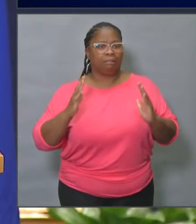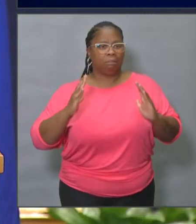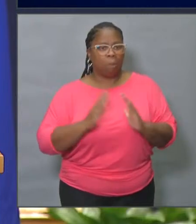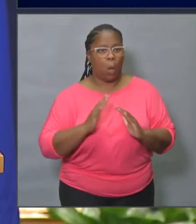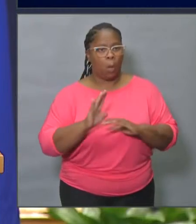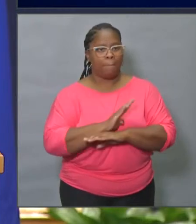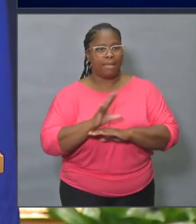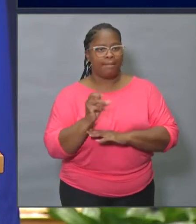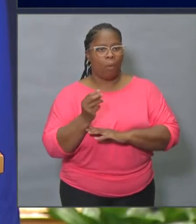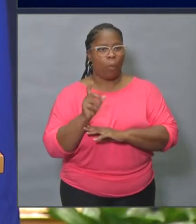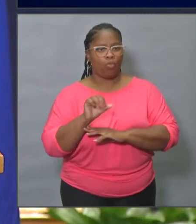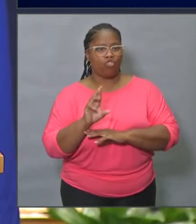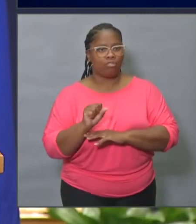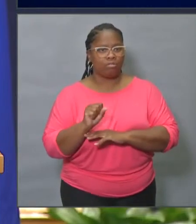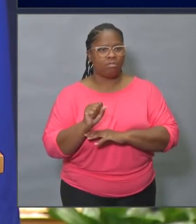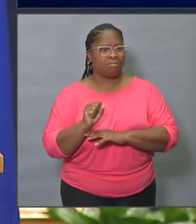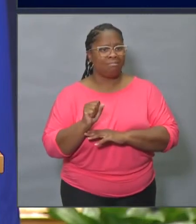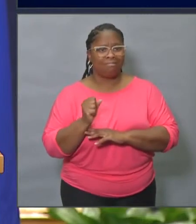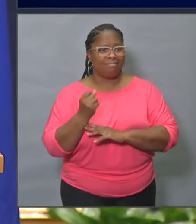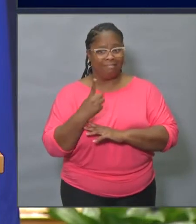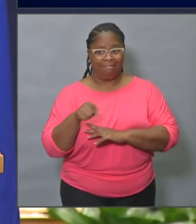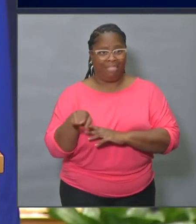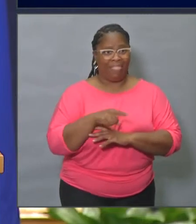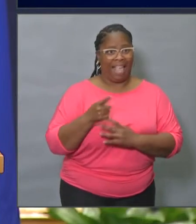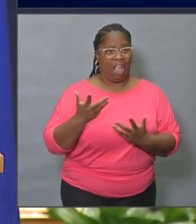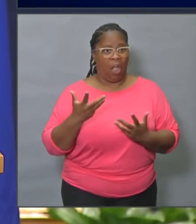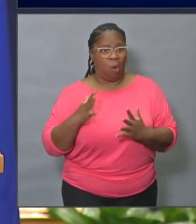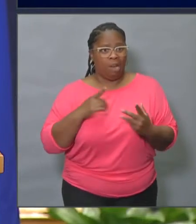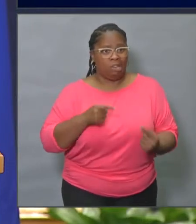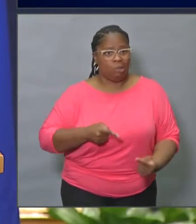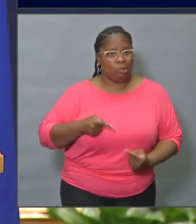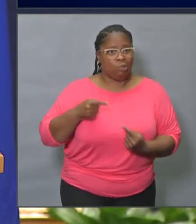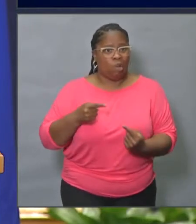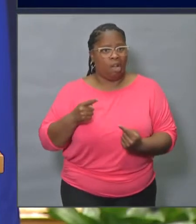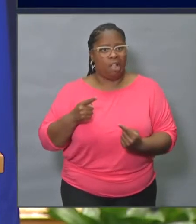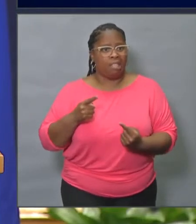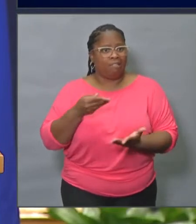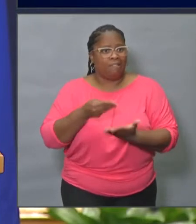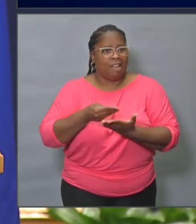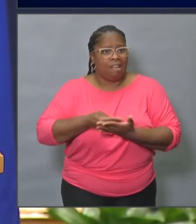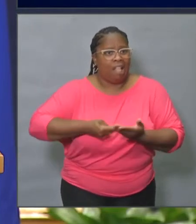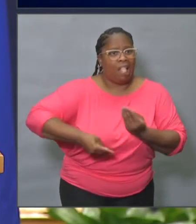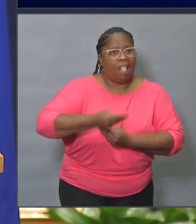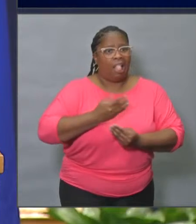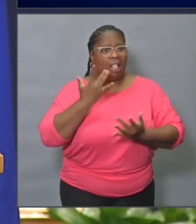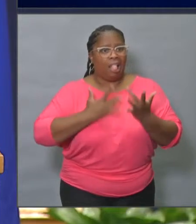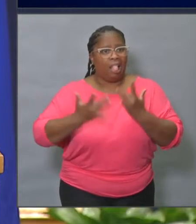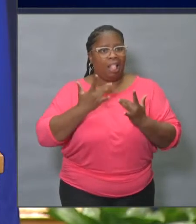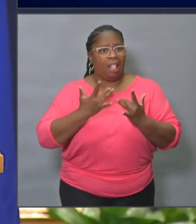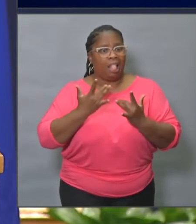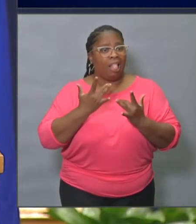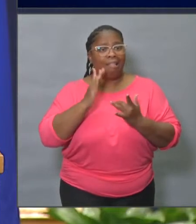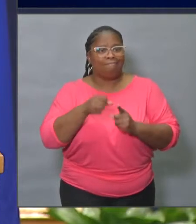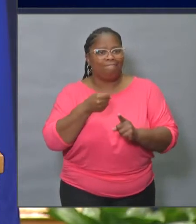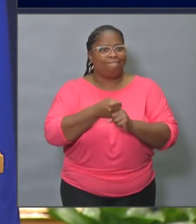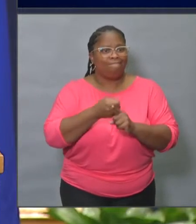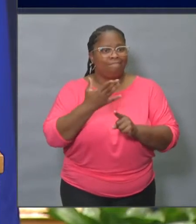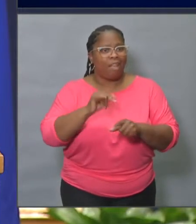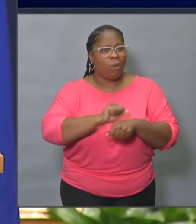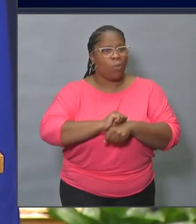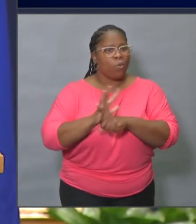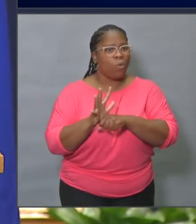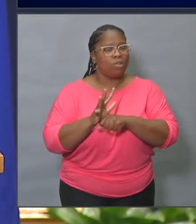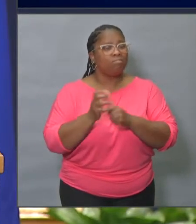were already struggling to stay afloat in light of the economic impacts of COVID-19. Many of these business owners come from